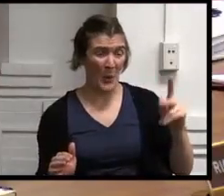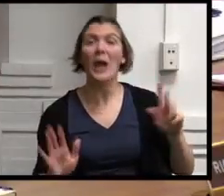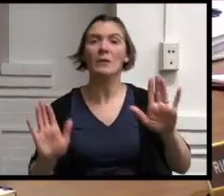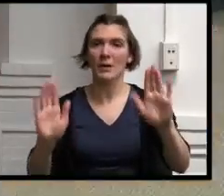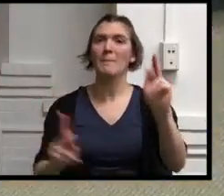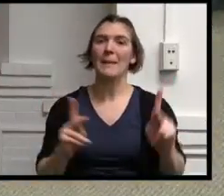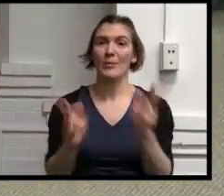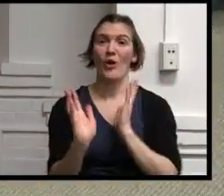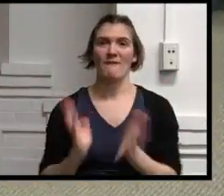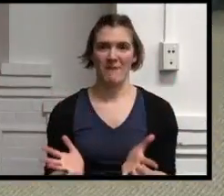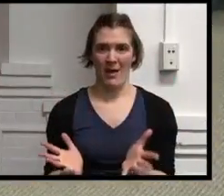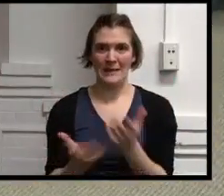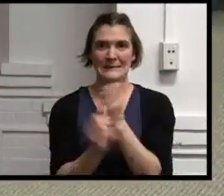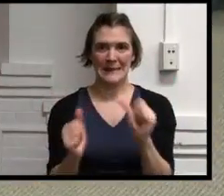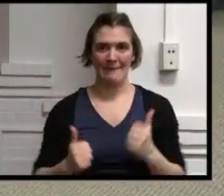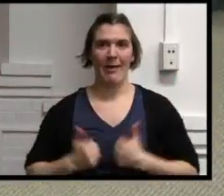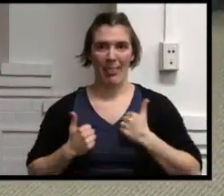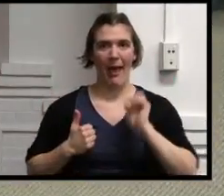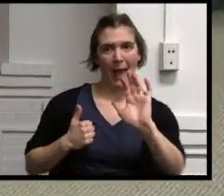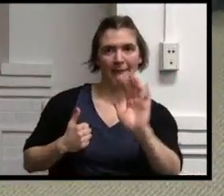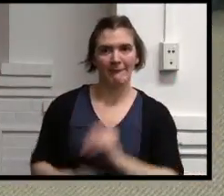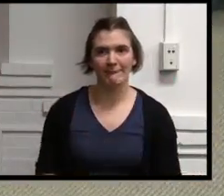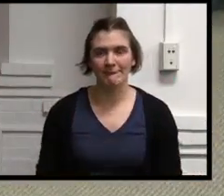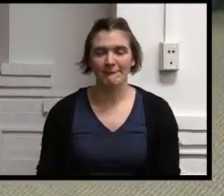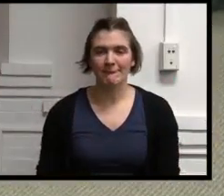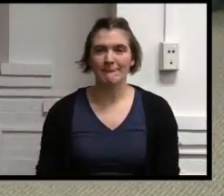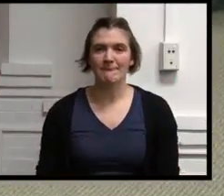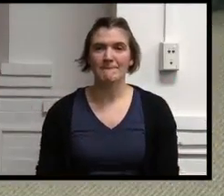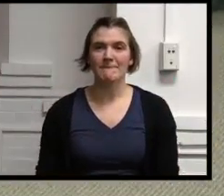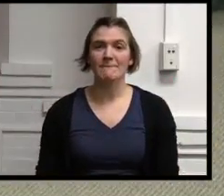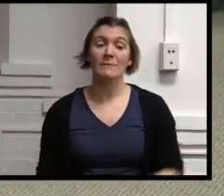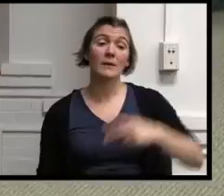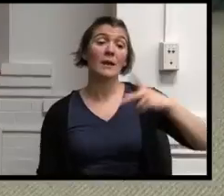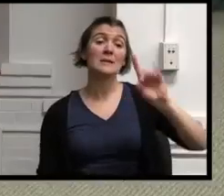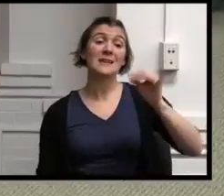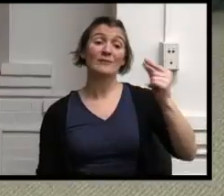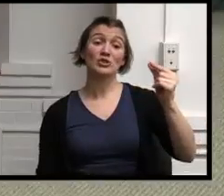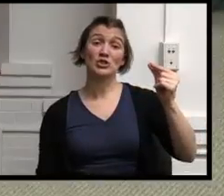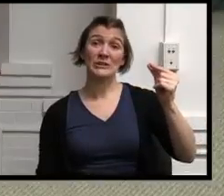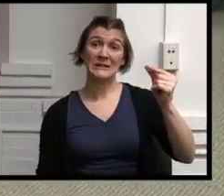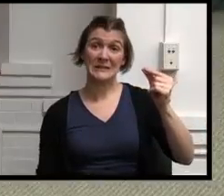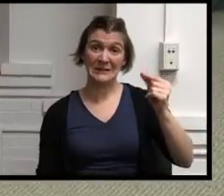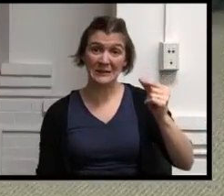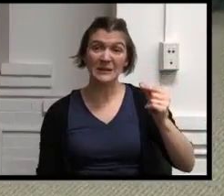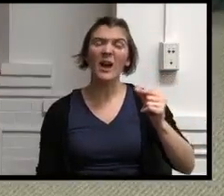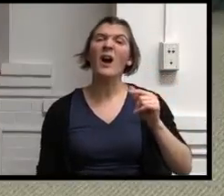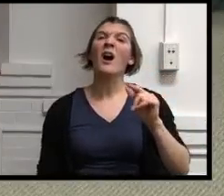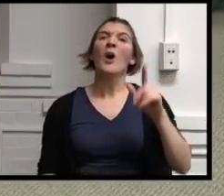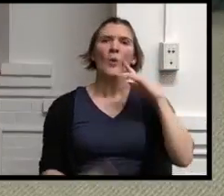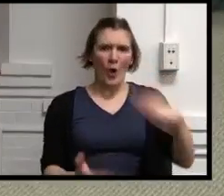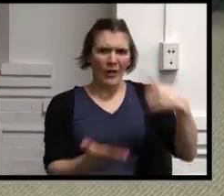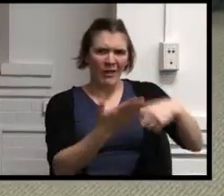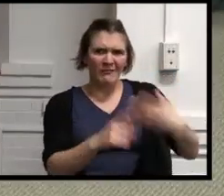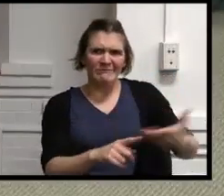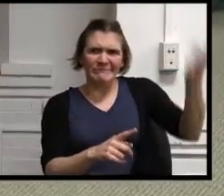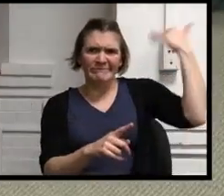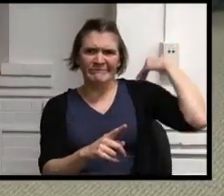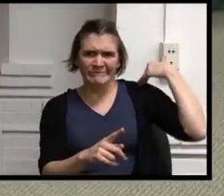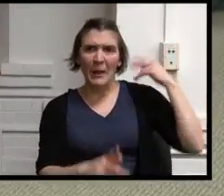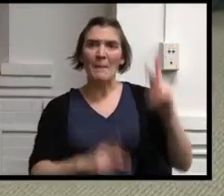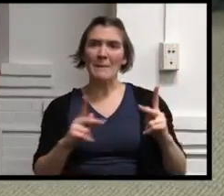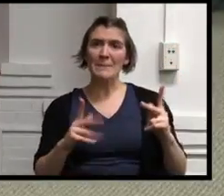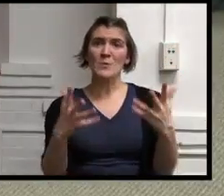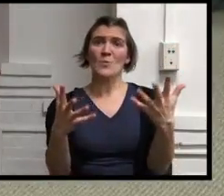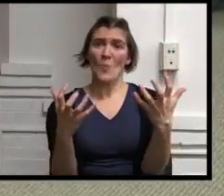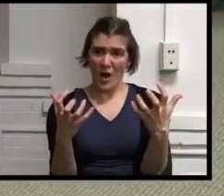okay. Well, there was a lot of discussion, I think, before you were elected back onto the board about people wanting to put